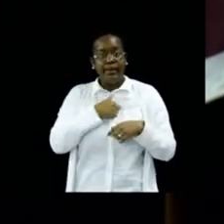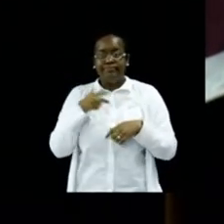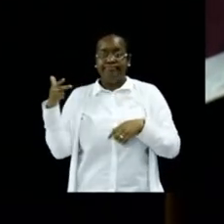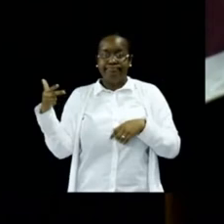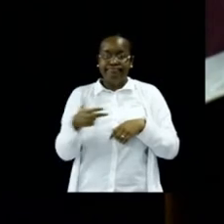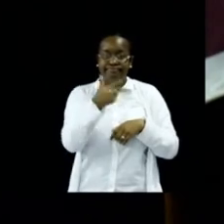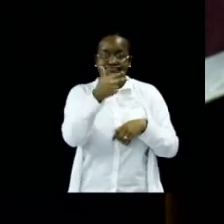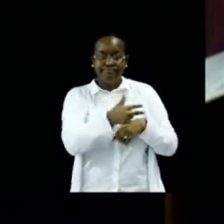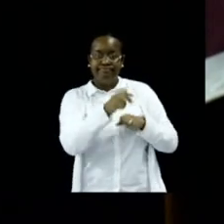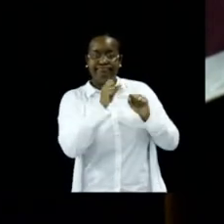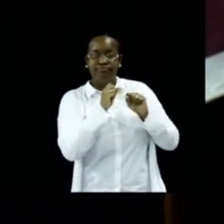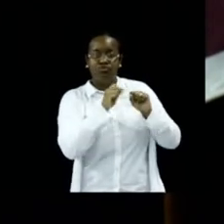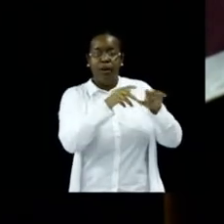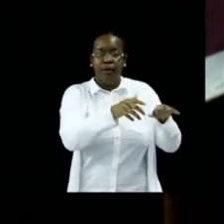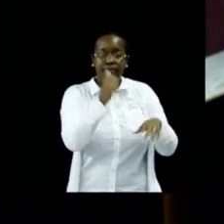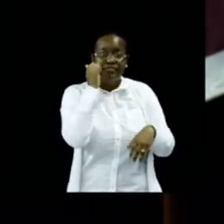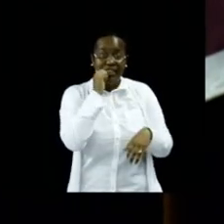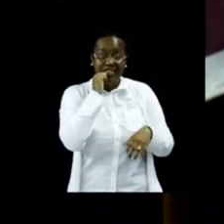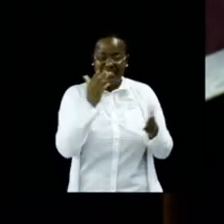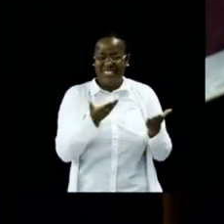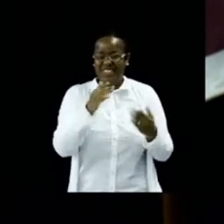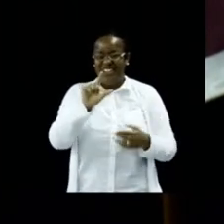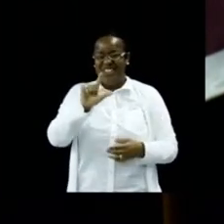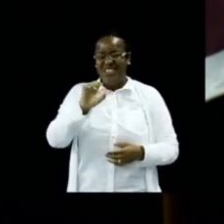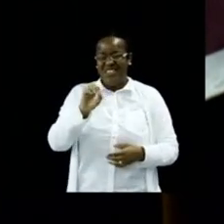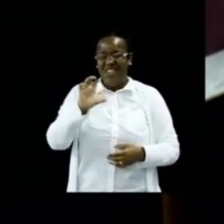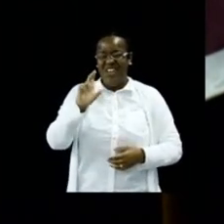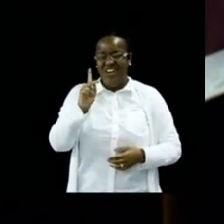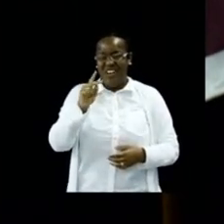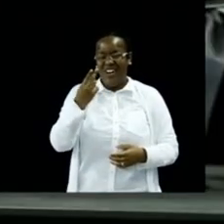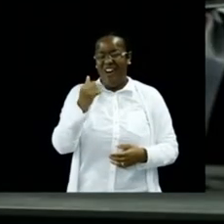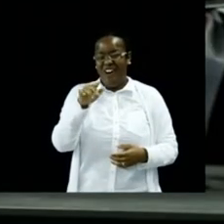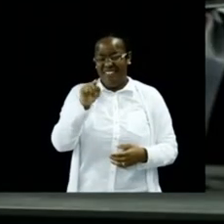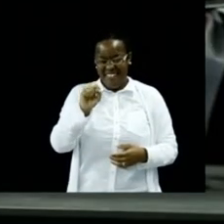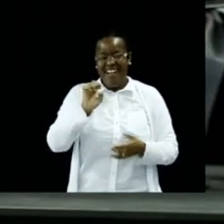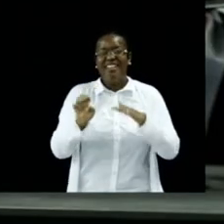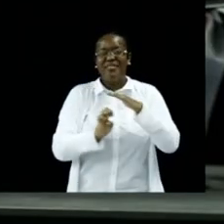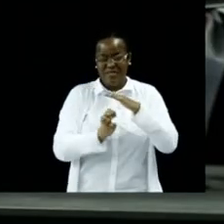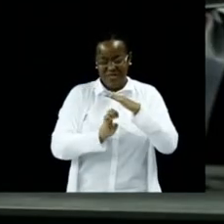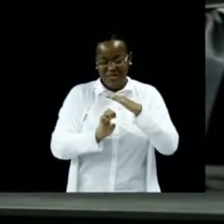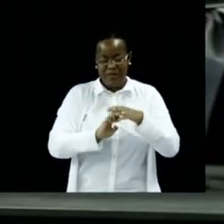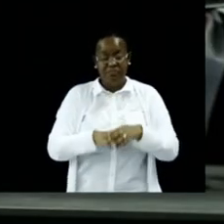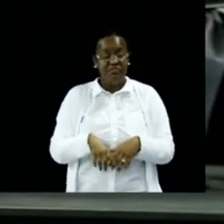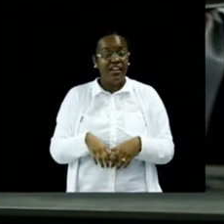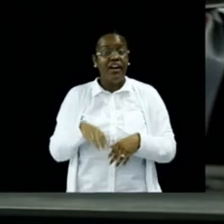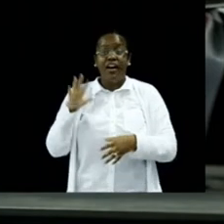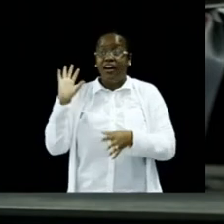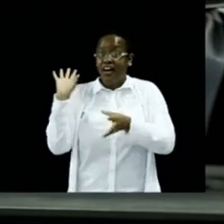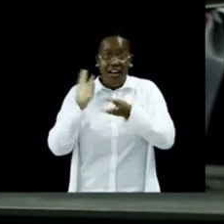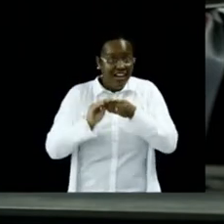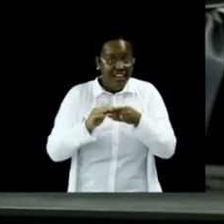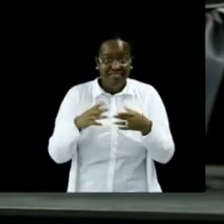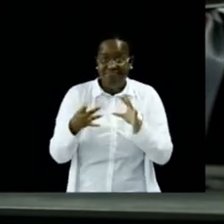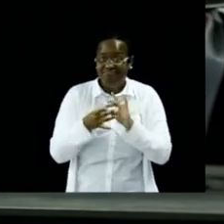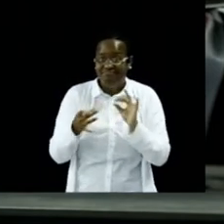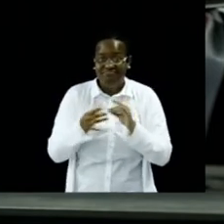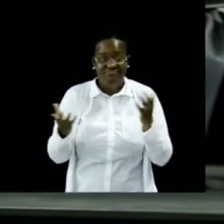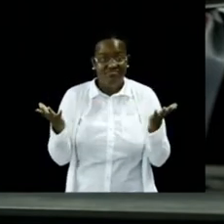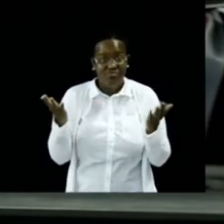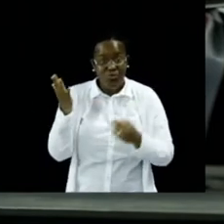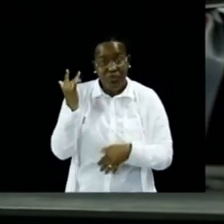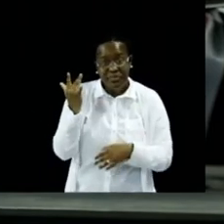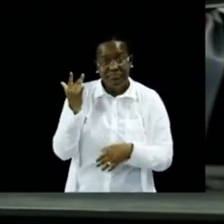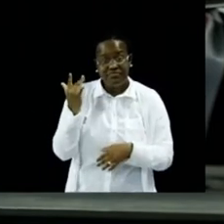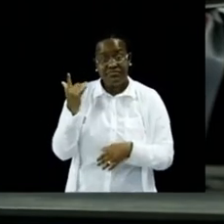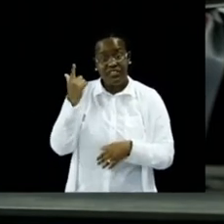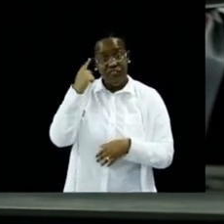off daily, right here at Lockhart Elementary. So I say all this to say, in life,